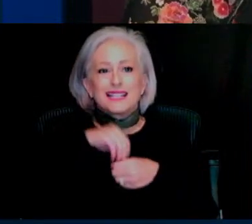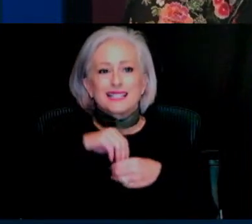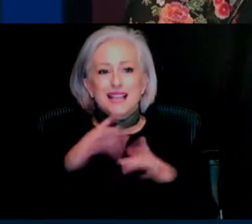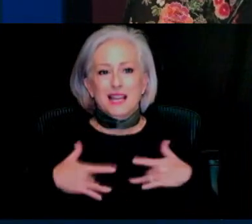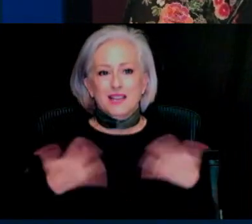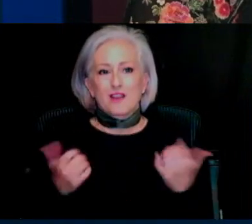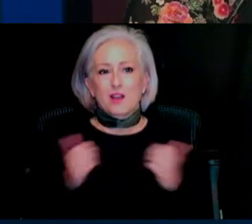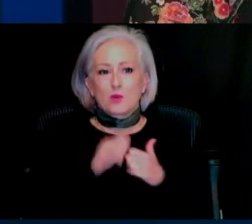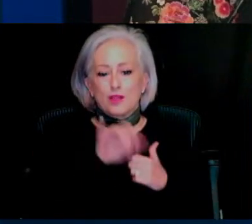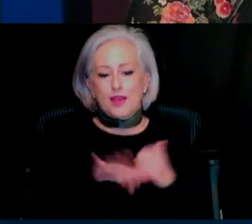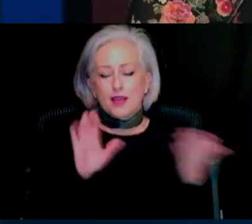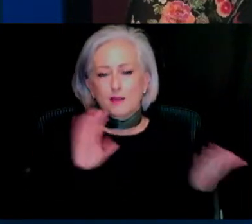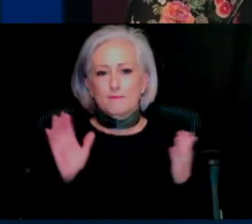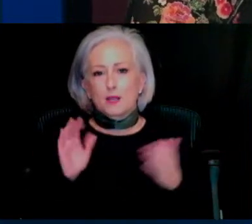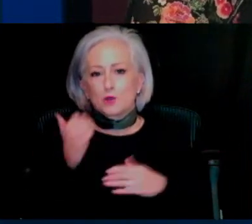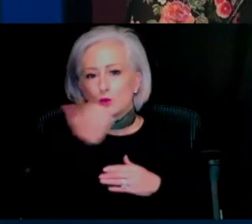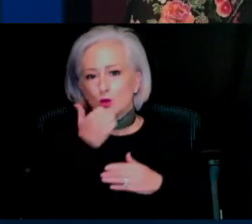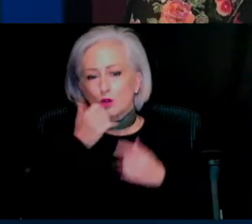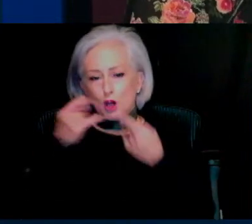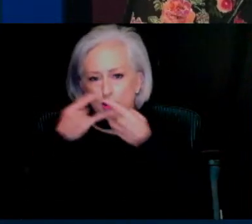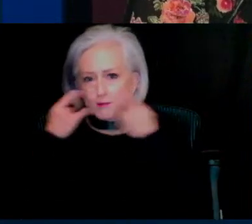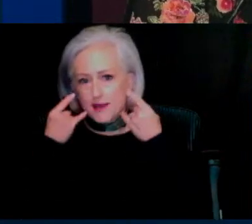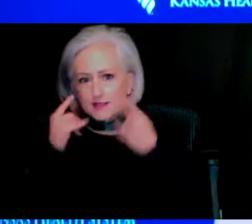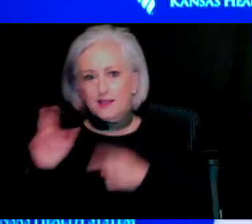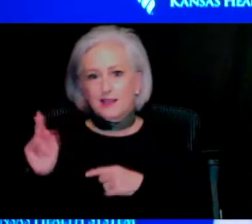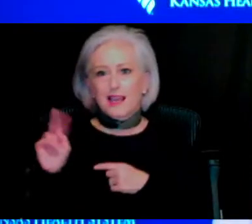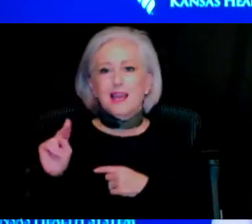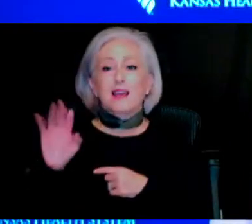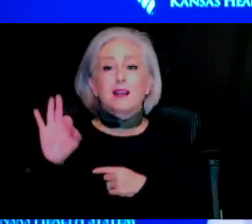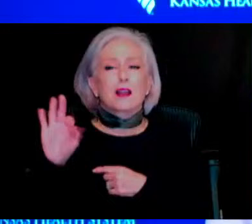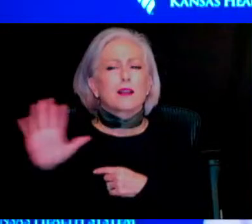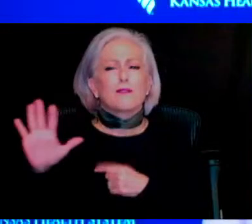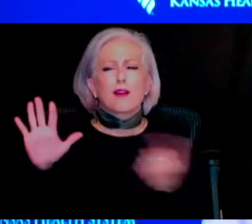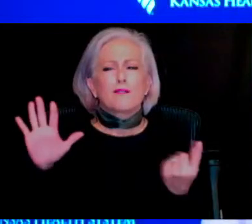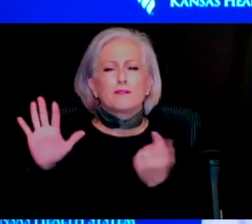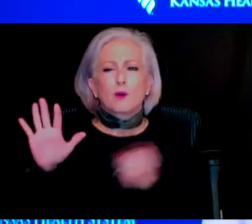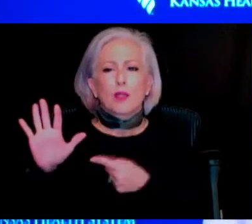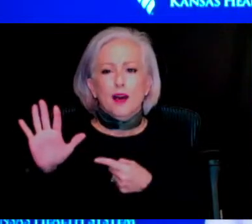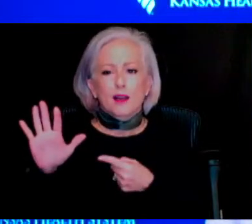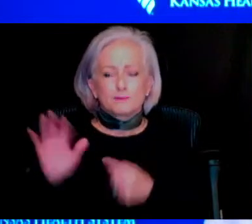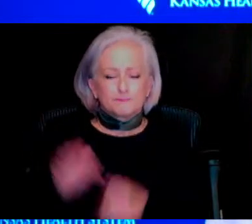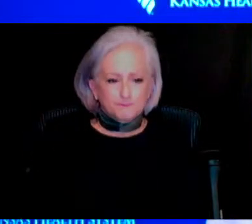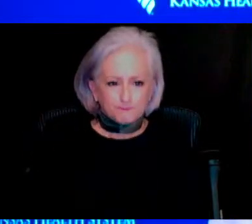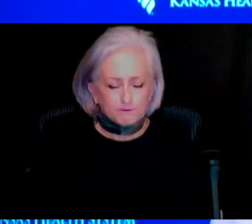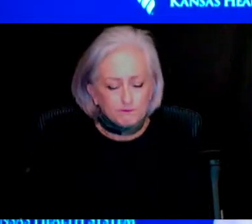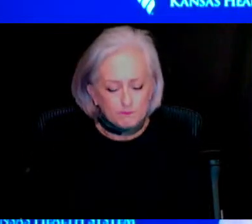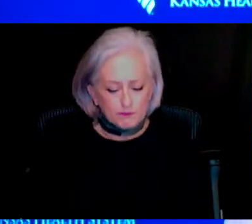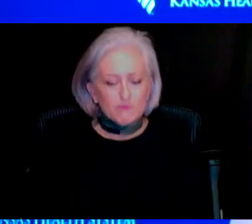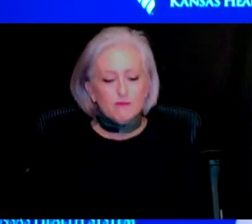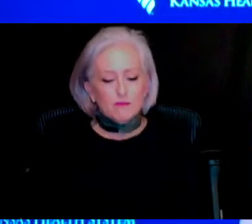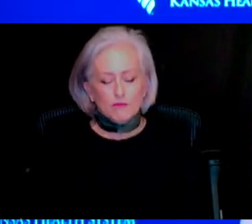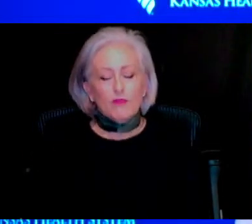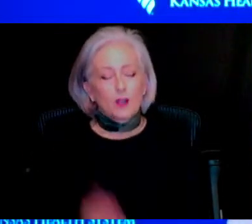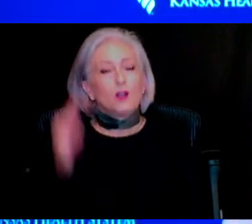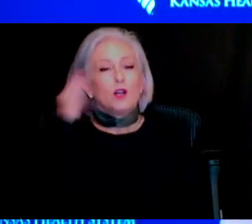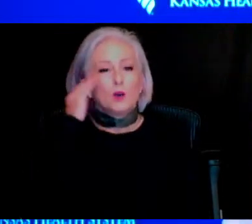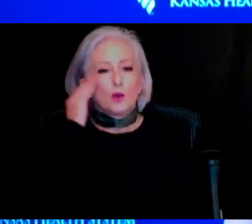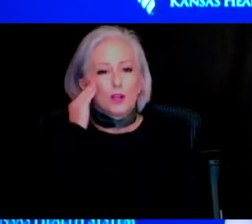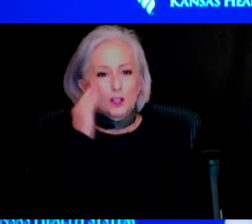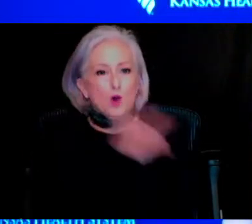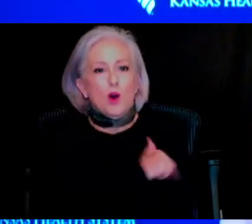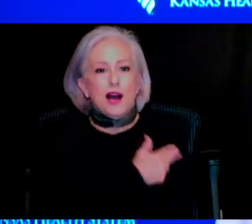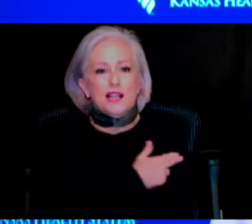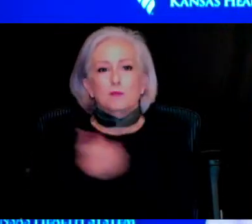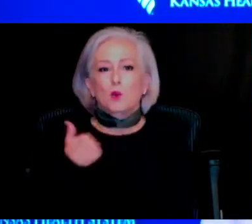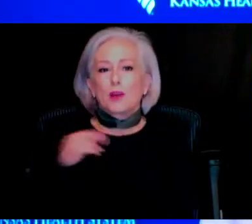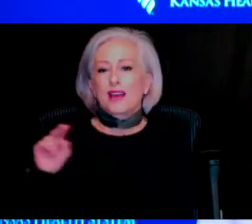to a cloth mask? What's the KN95? Yeah, I mean, I think we know that, so certainly in the hospital we have an N95. There is a little bit